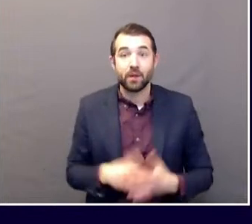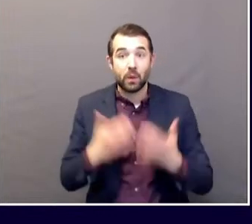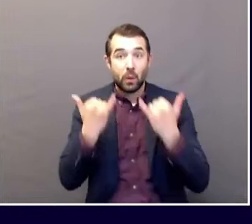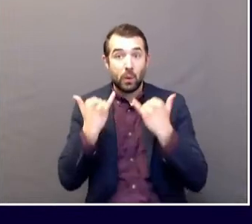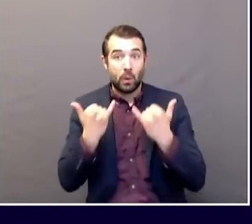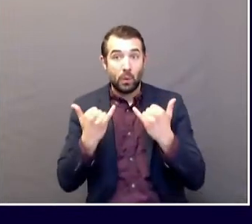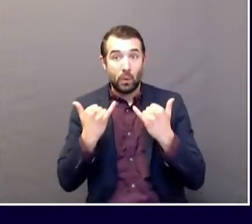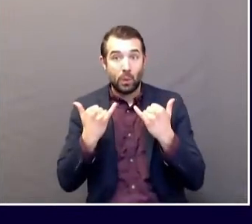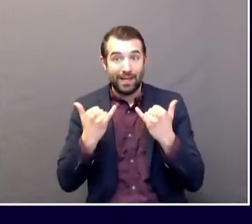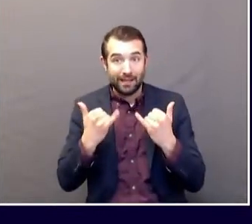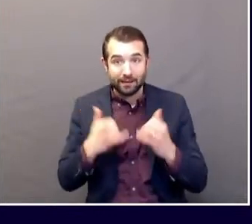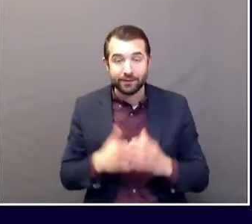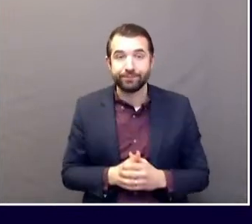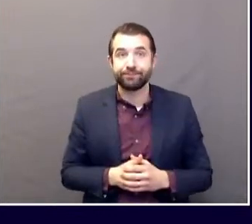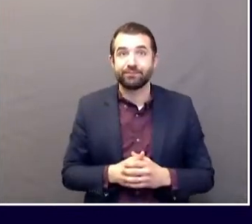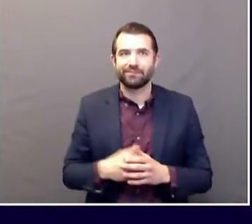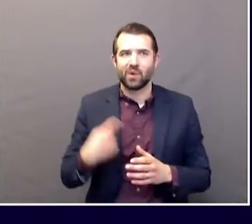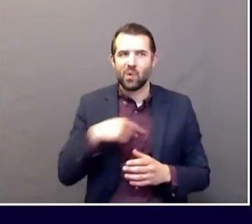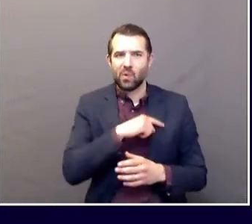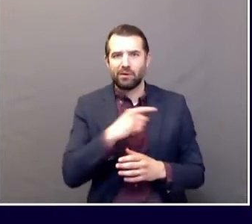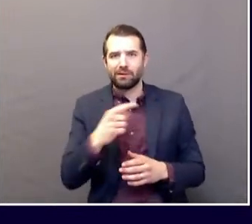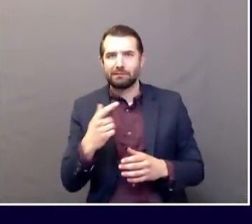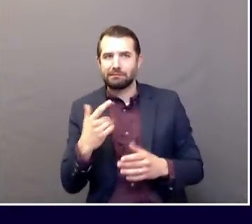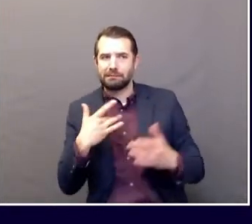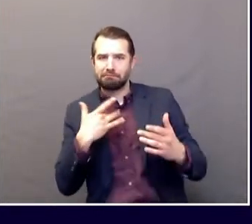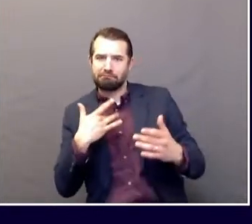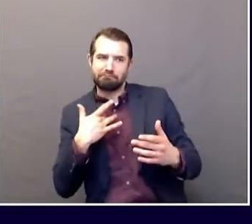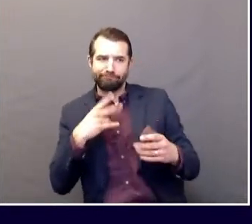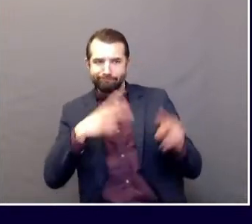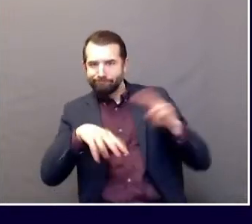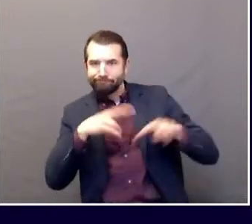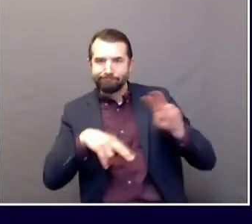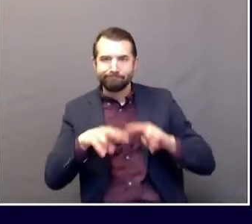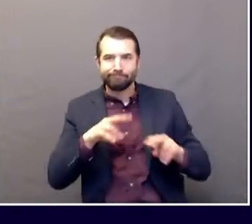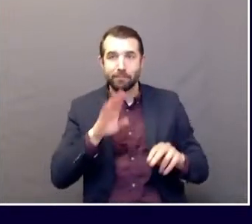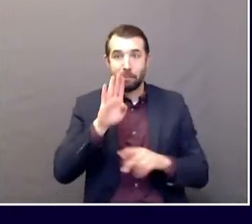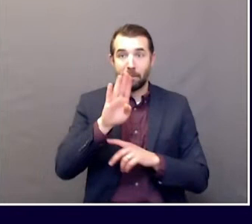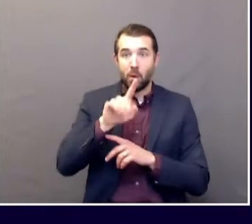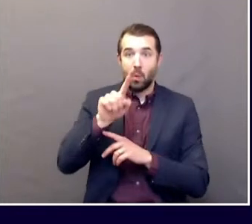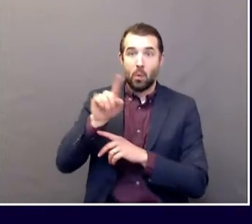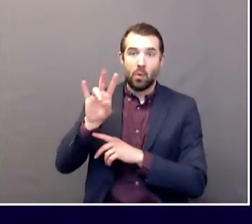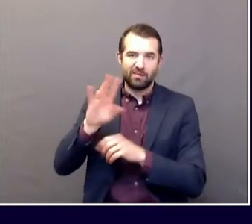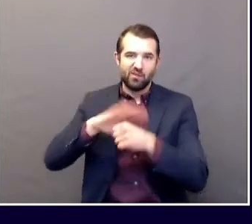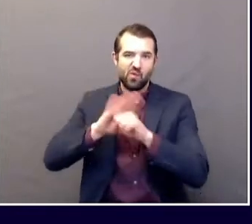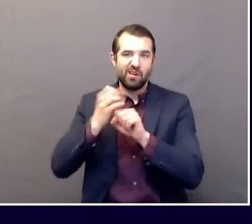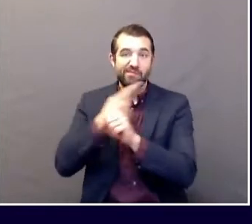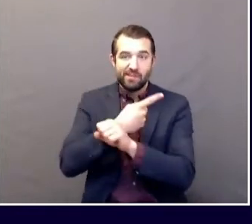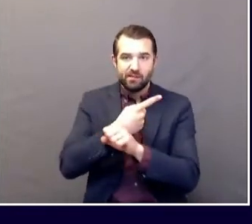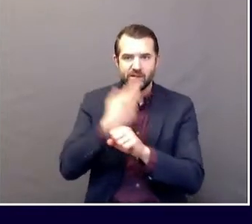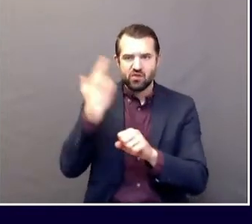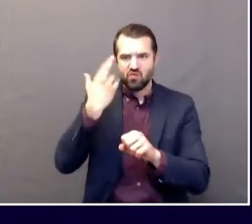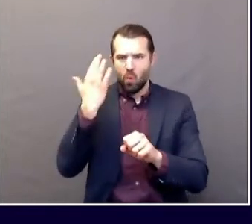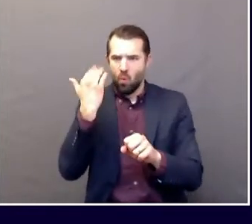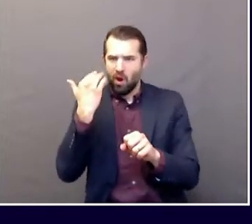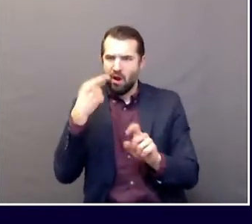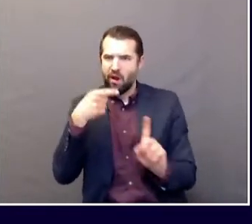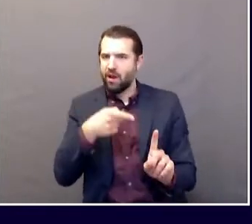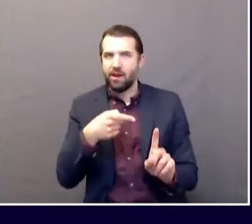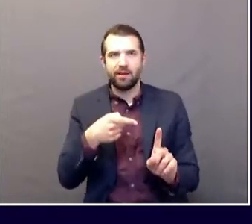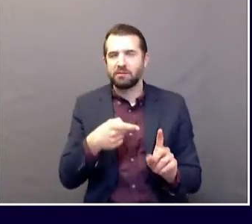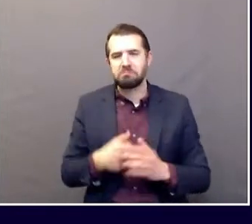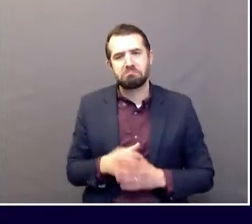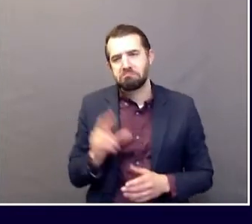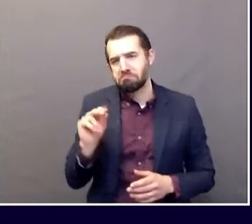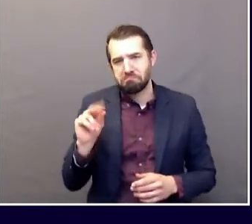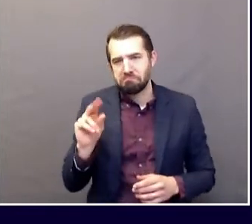believe it's necessarily because of the new variant. Indeed, we are concerned that the traditional ways that folks may be